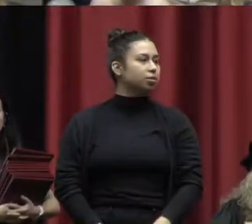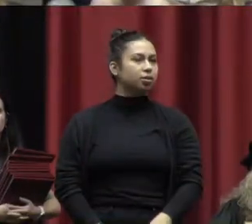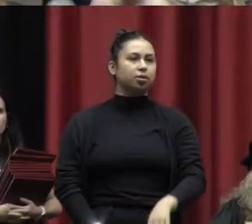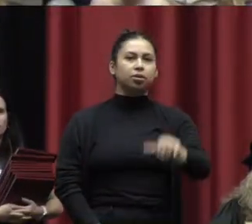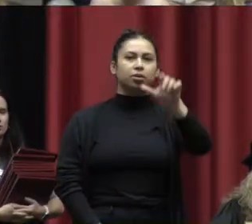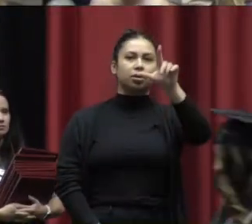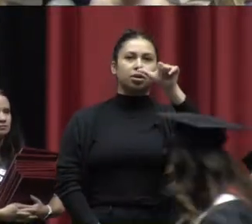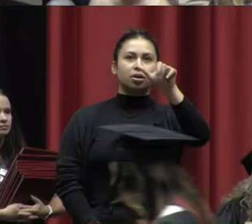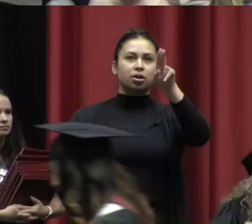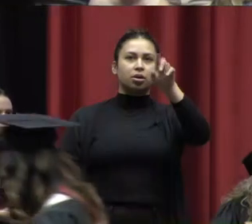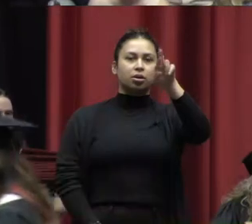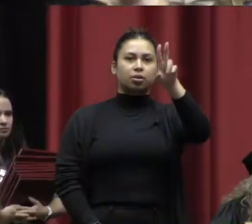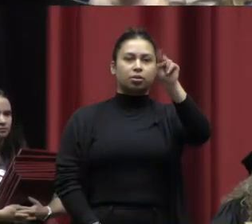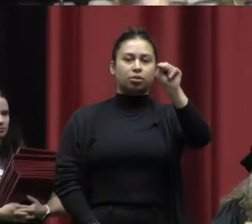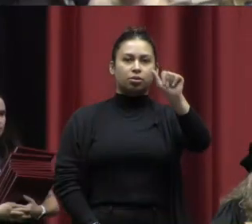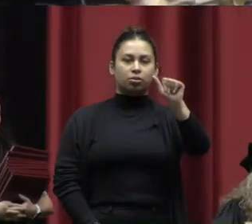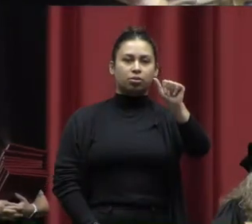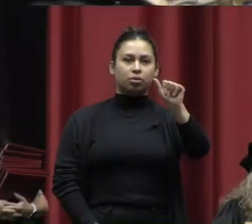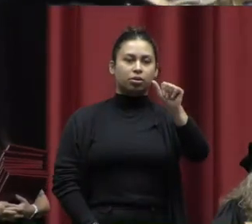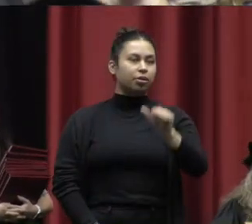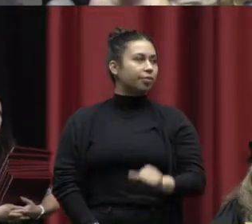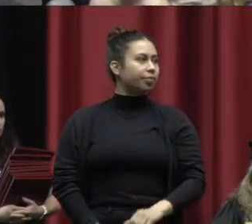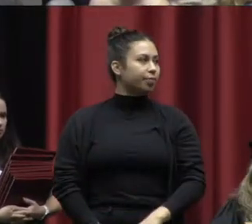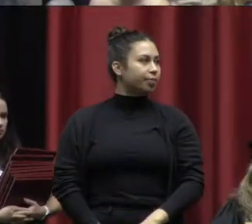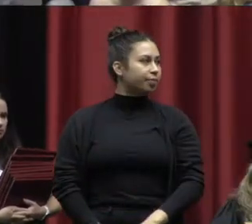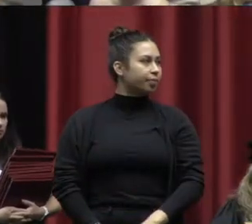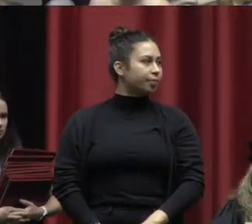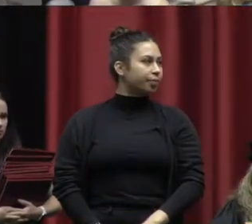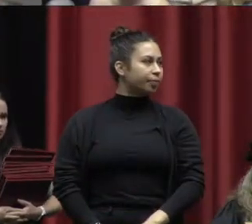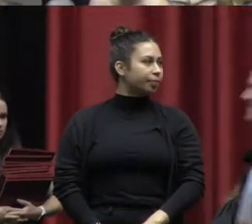Gloria Legarda.